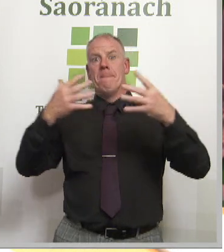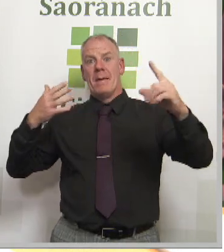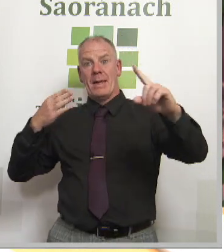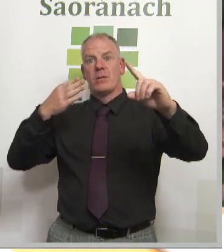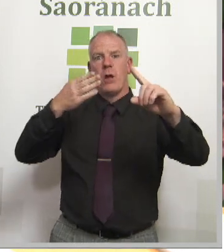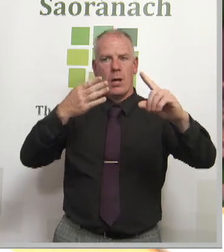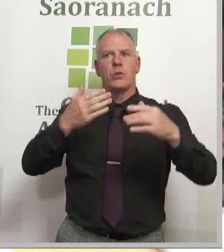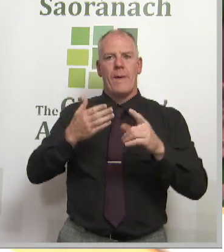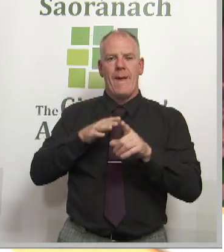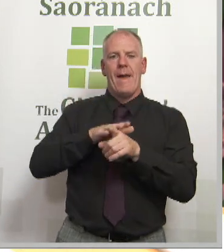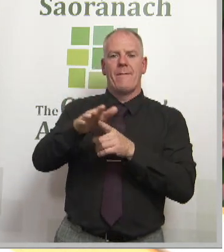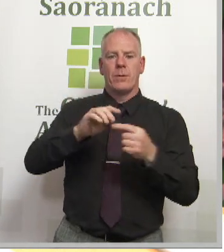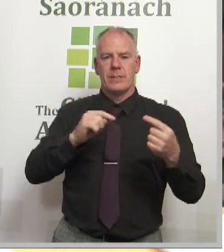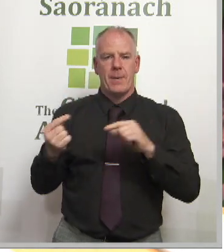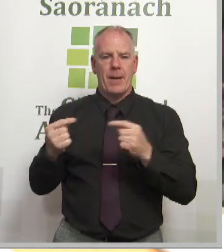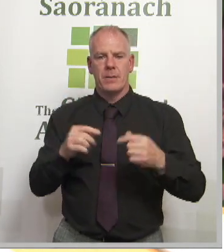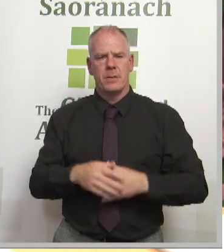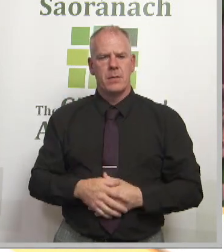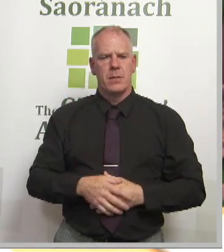debate forward.